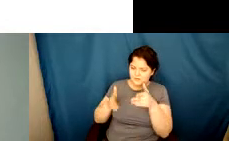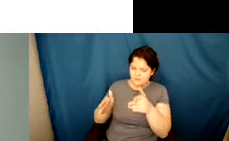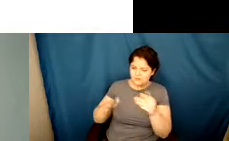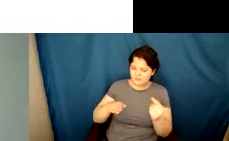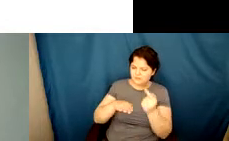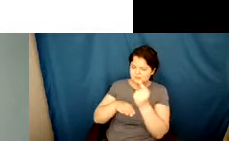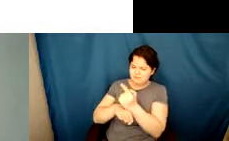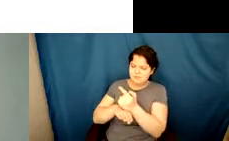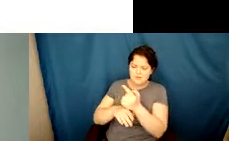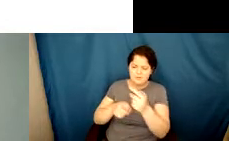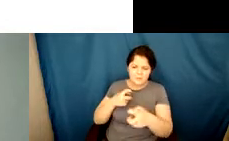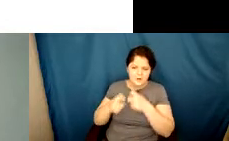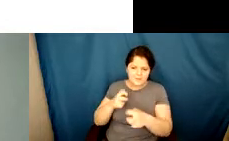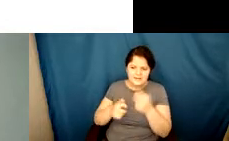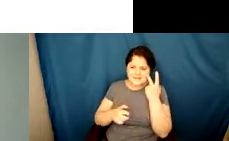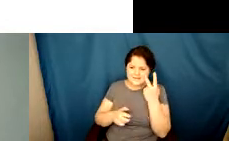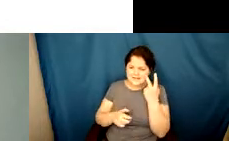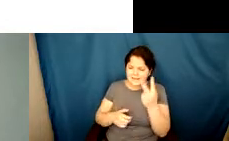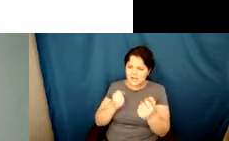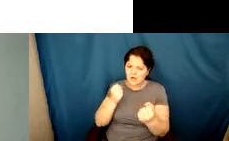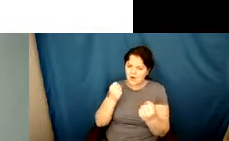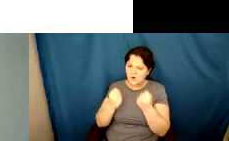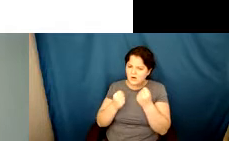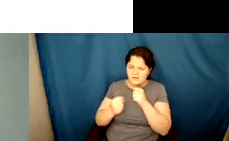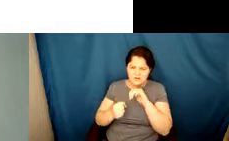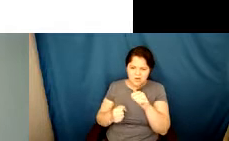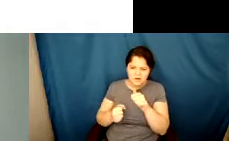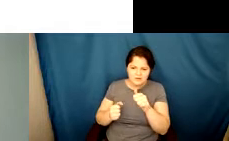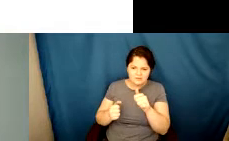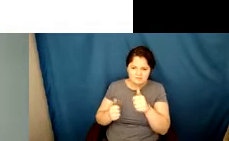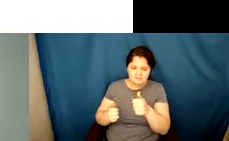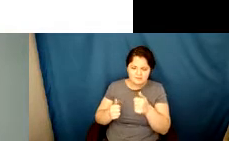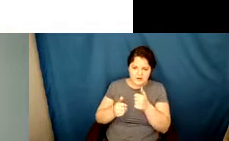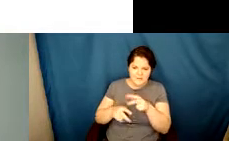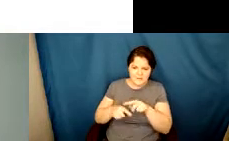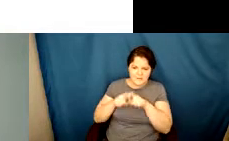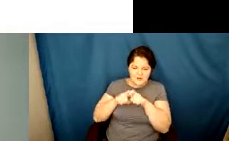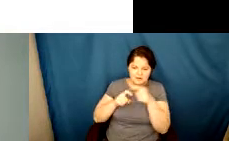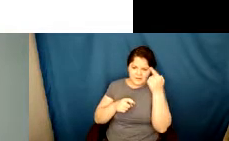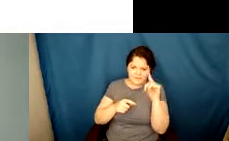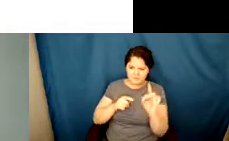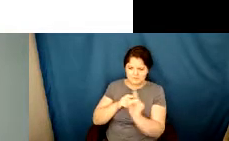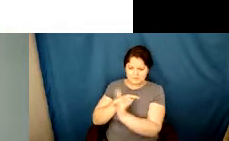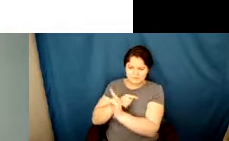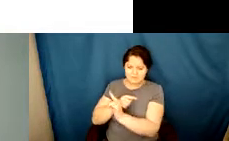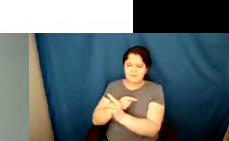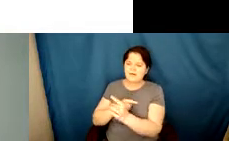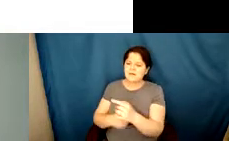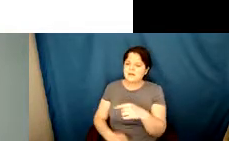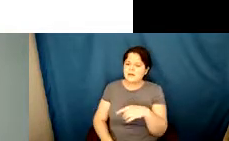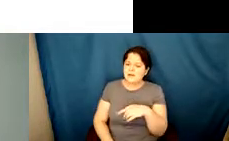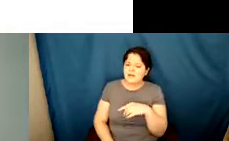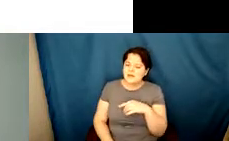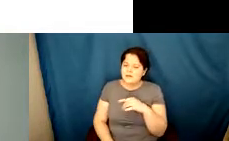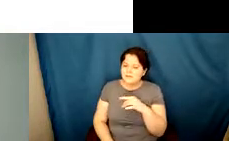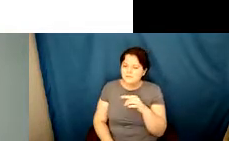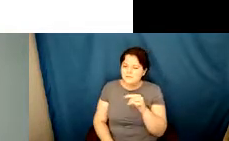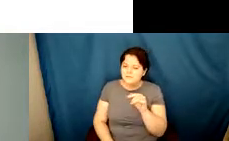to pedestrians many times. A bus shelter at the West Liberty 41 stop and significant traffic calming